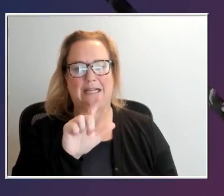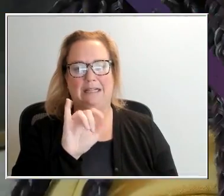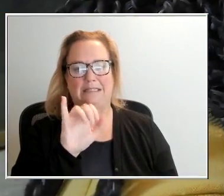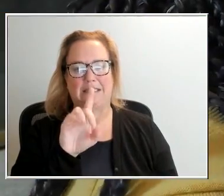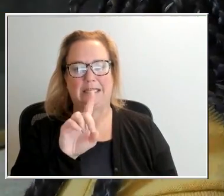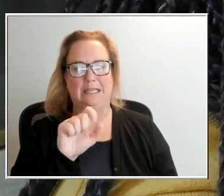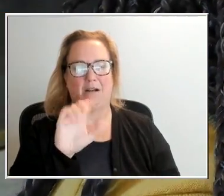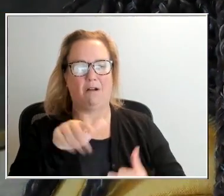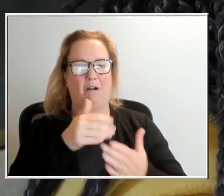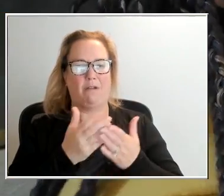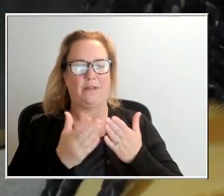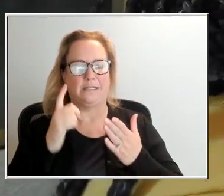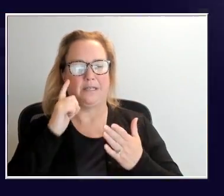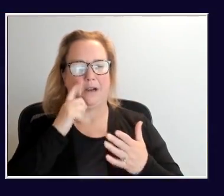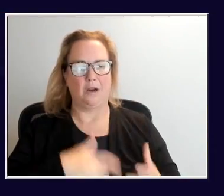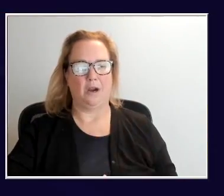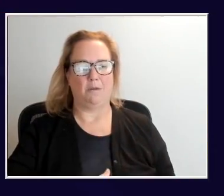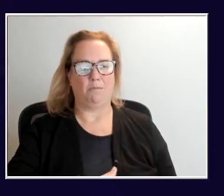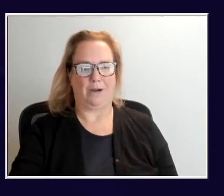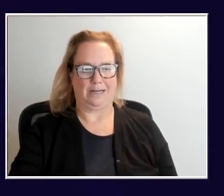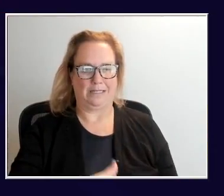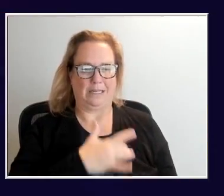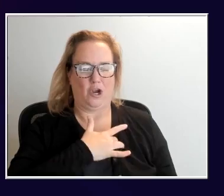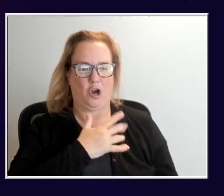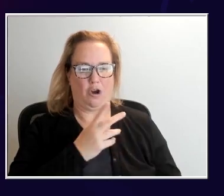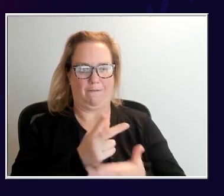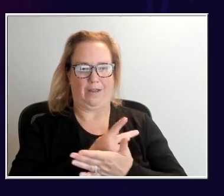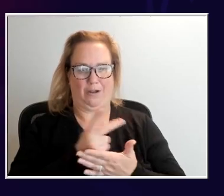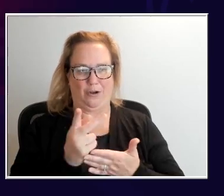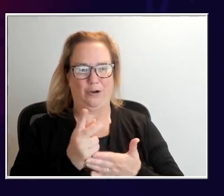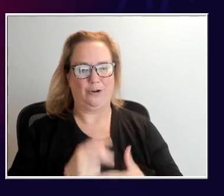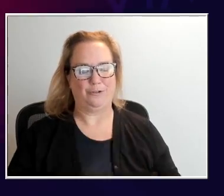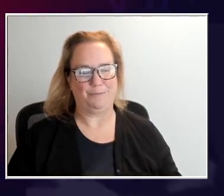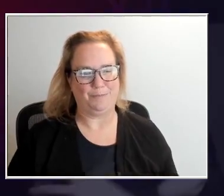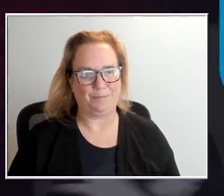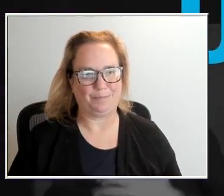Heart, pregnancy-induced heart failure.